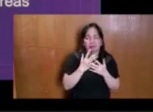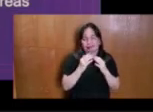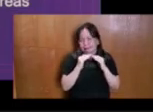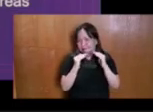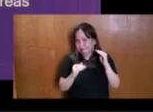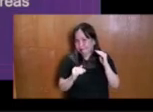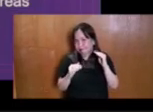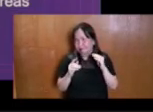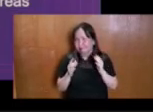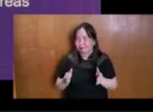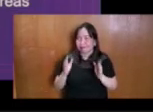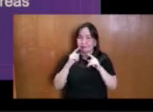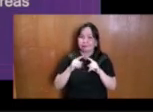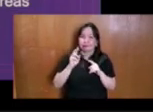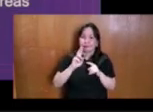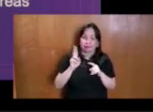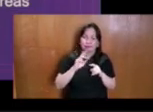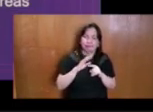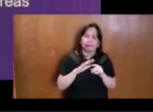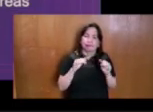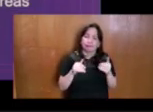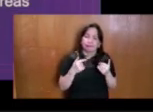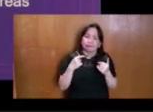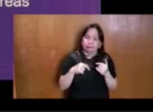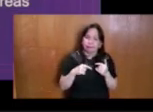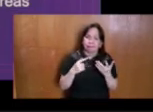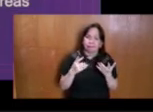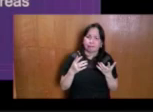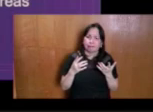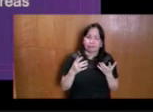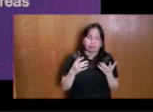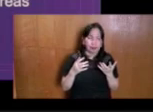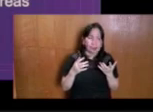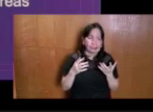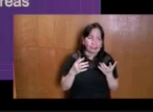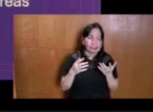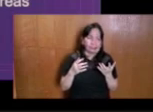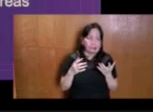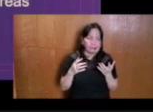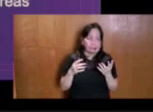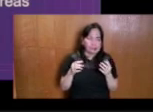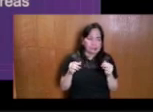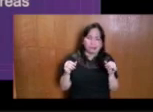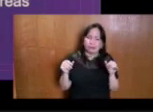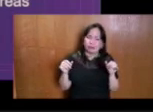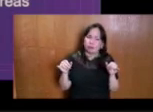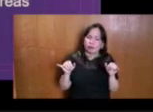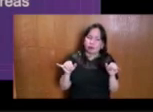one, and the utilization. And all this can come in almost real-time